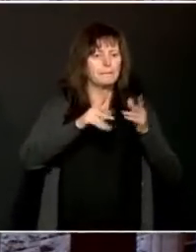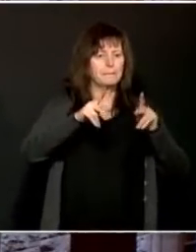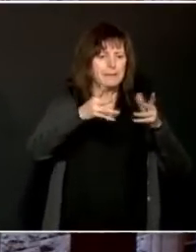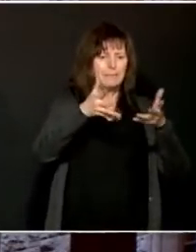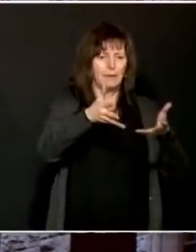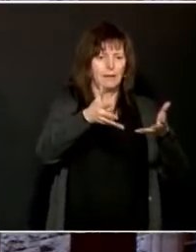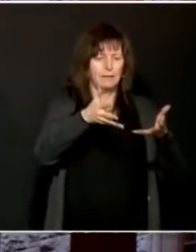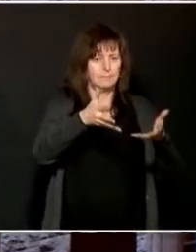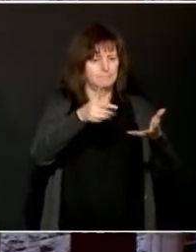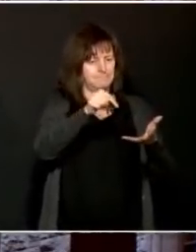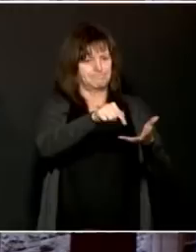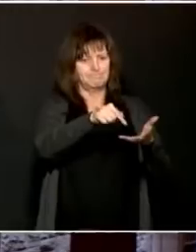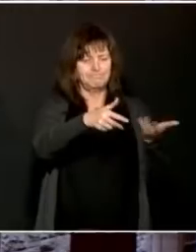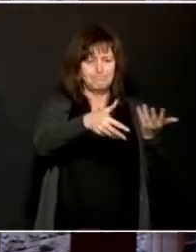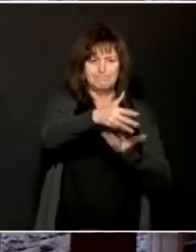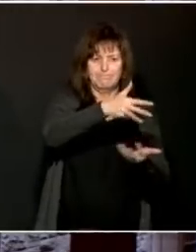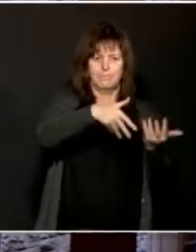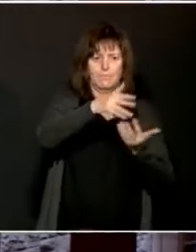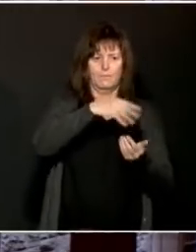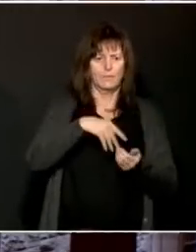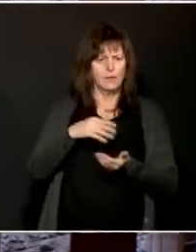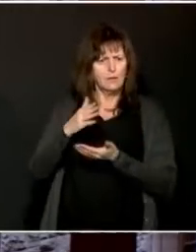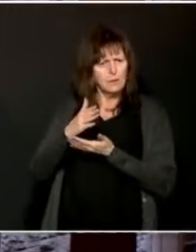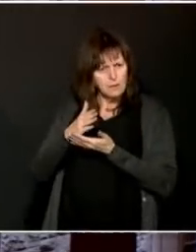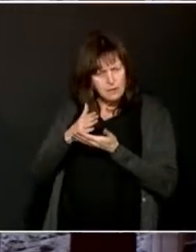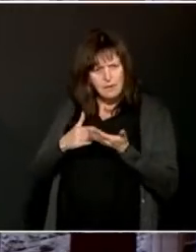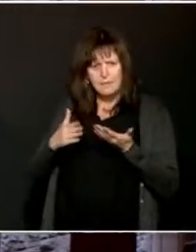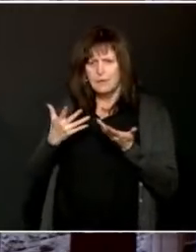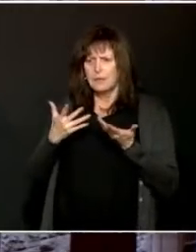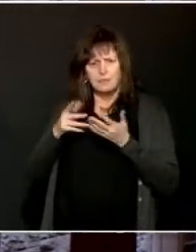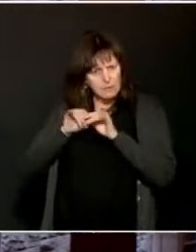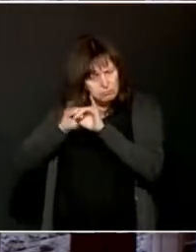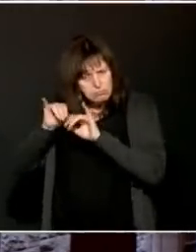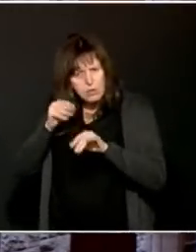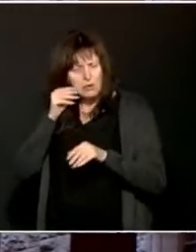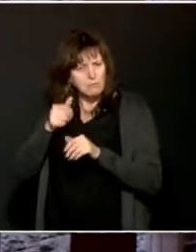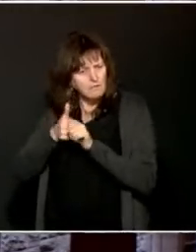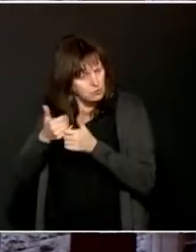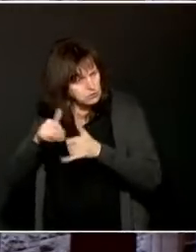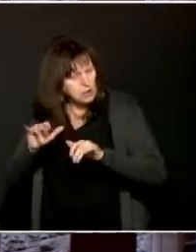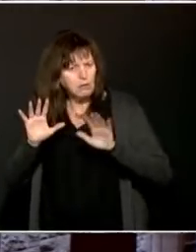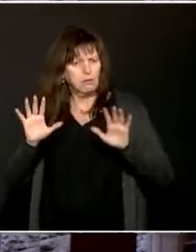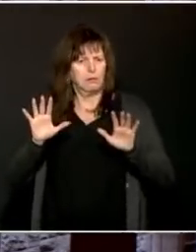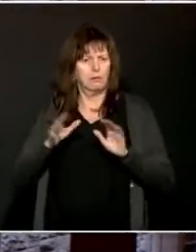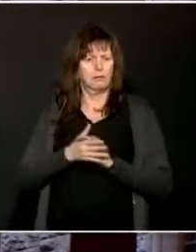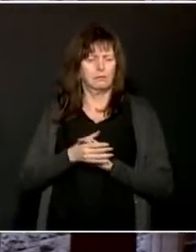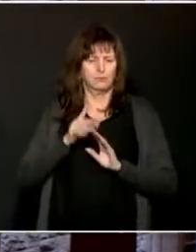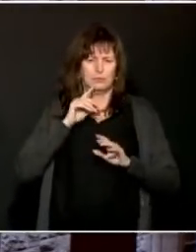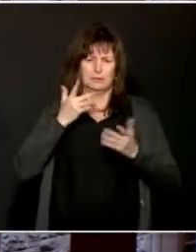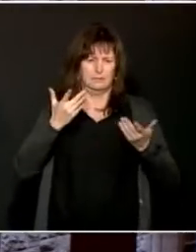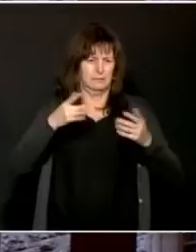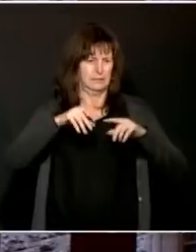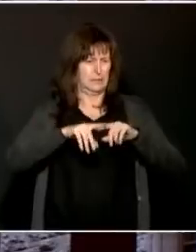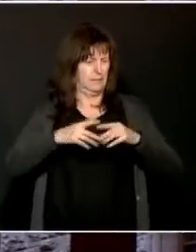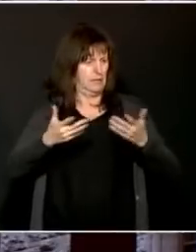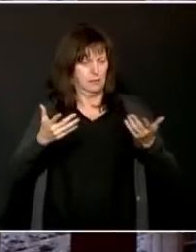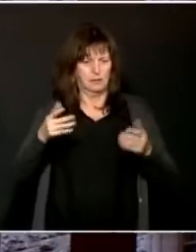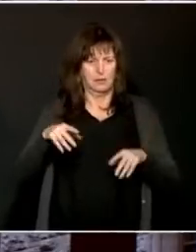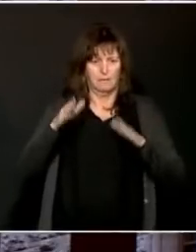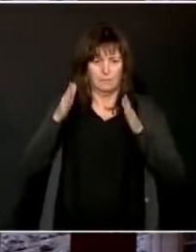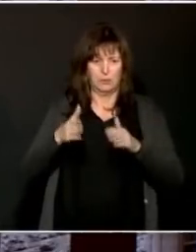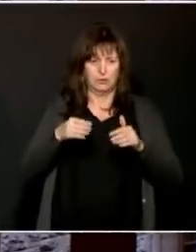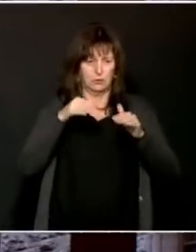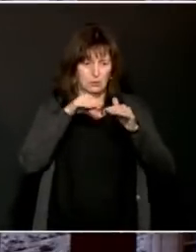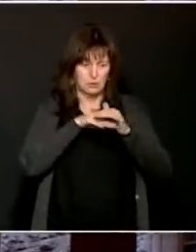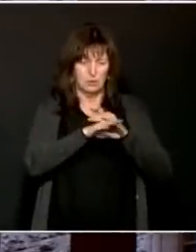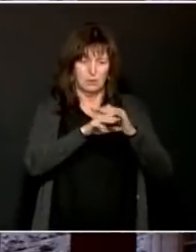in a way. If people went to a indoor place that was carefully monitored, it's better than someone's backyard or in